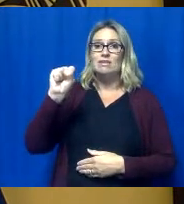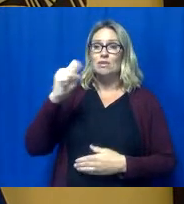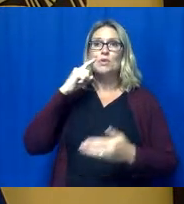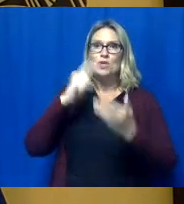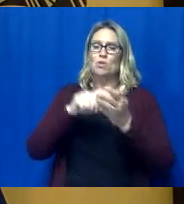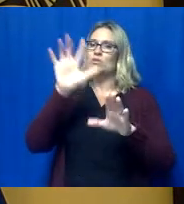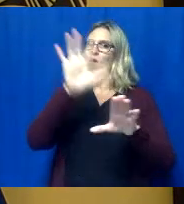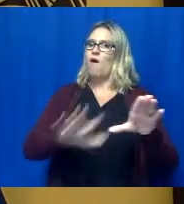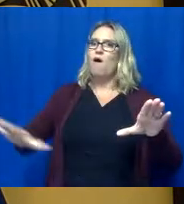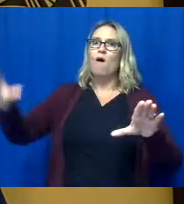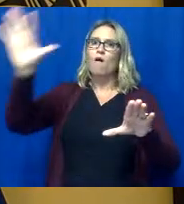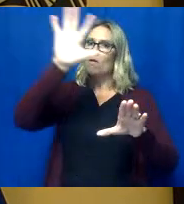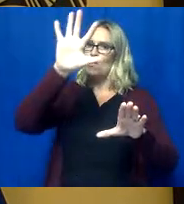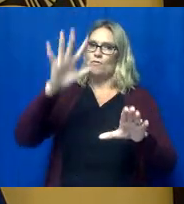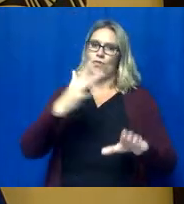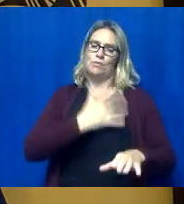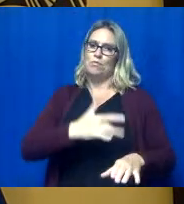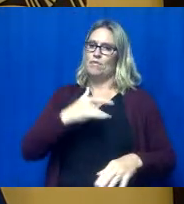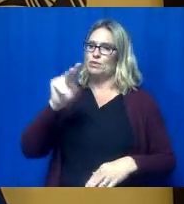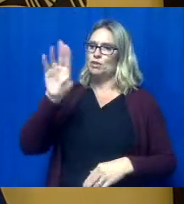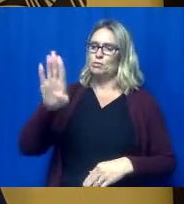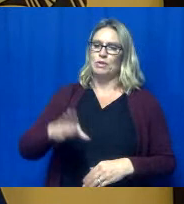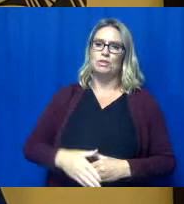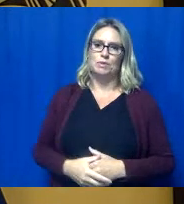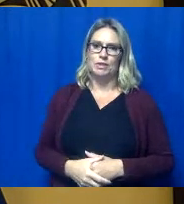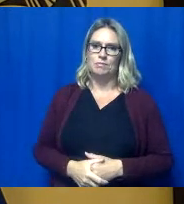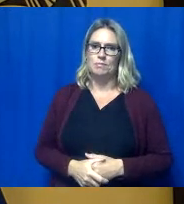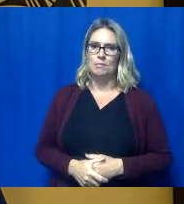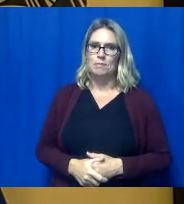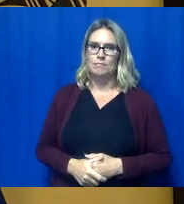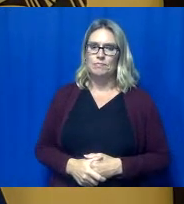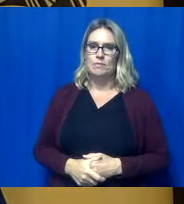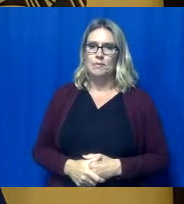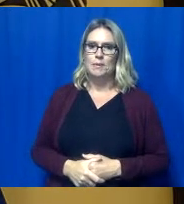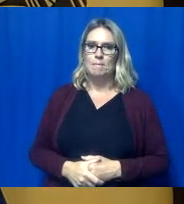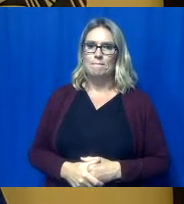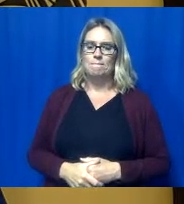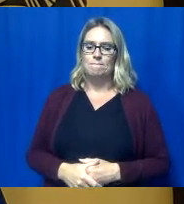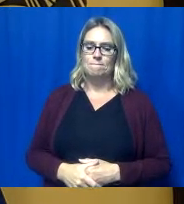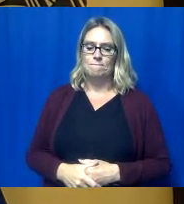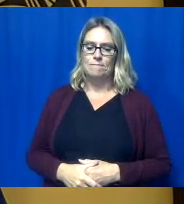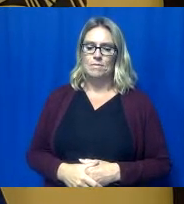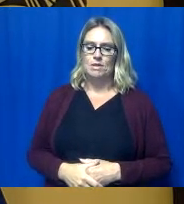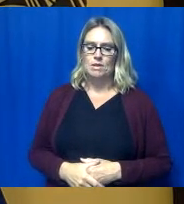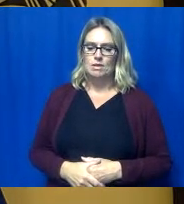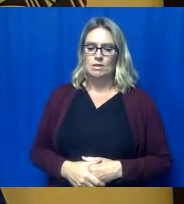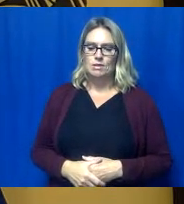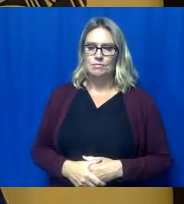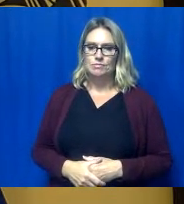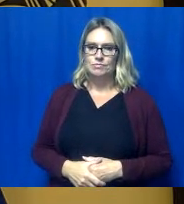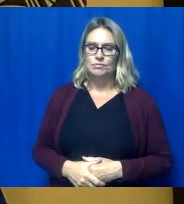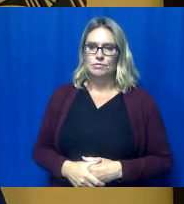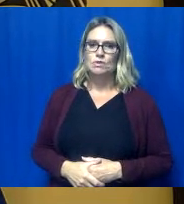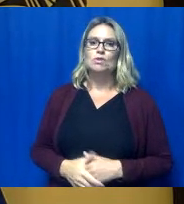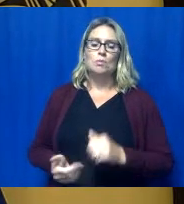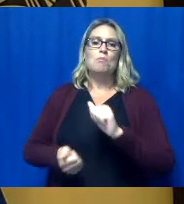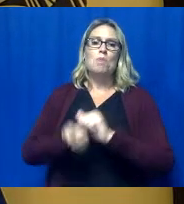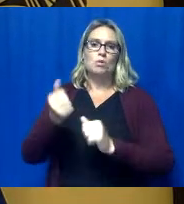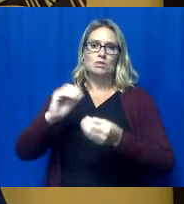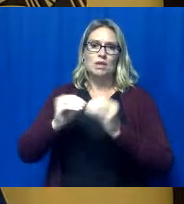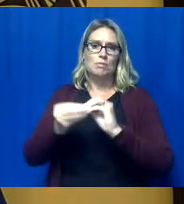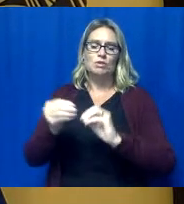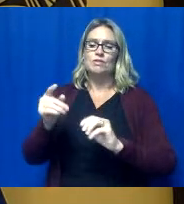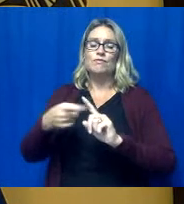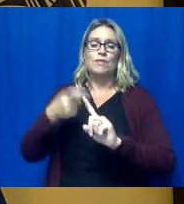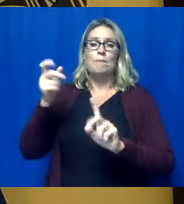province. Most, but not all, of these new cases are amongst the unvaccinated. At